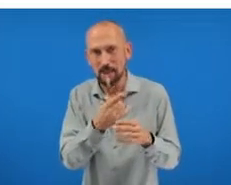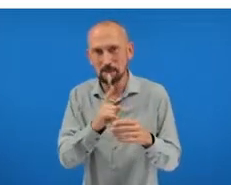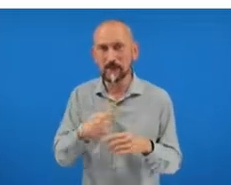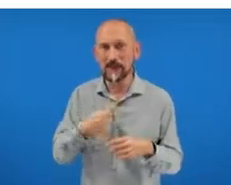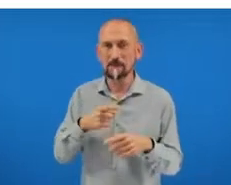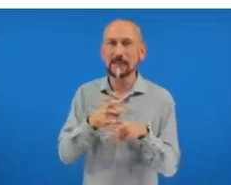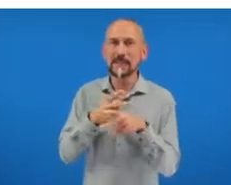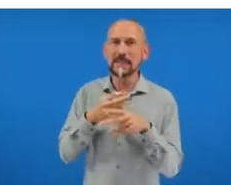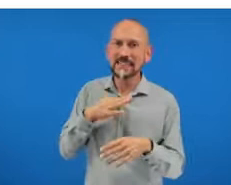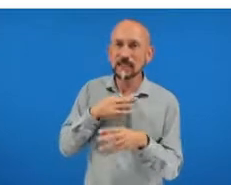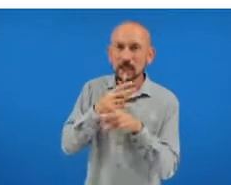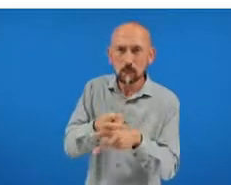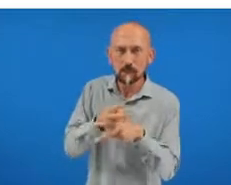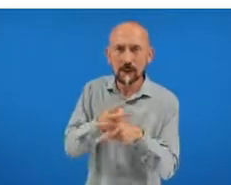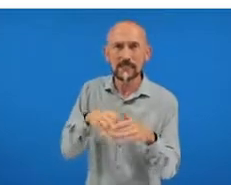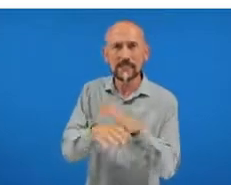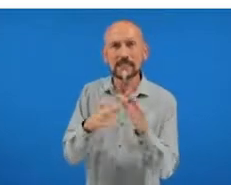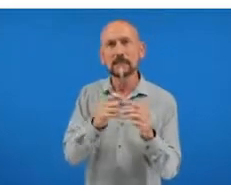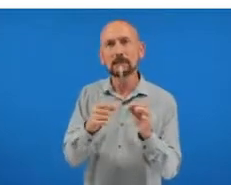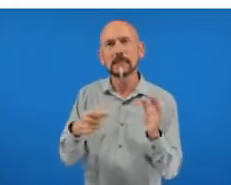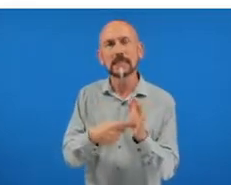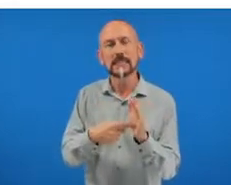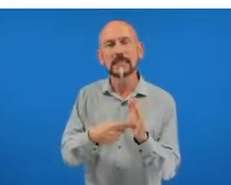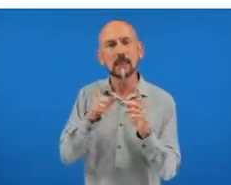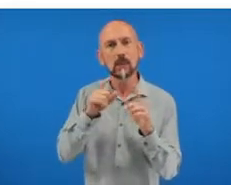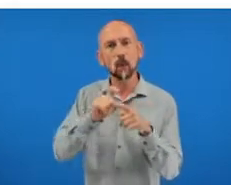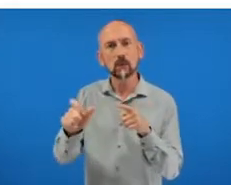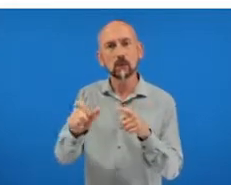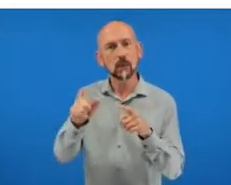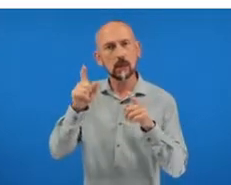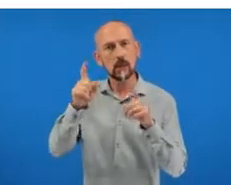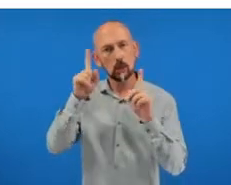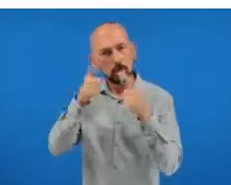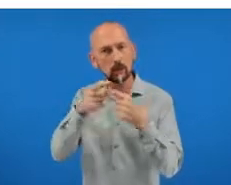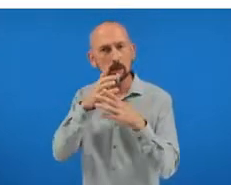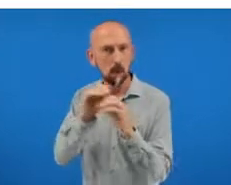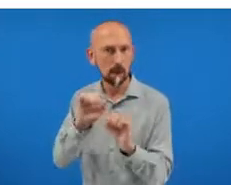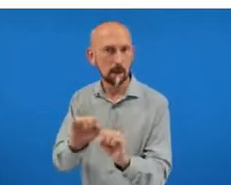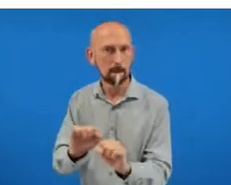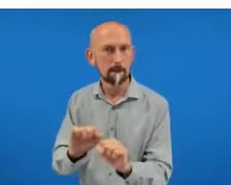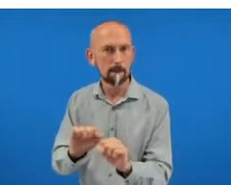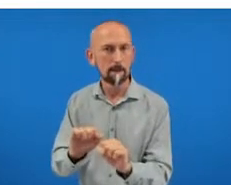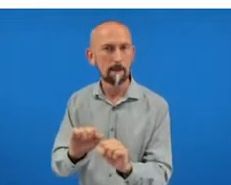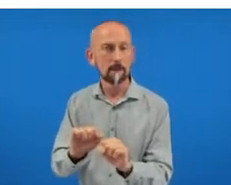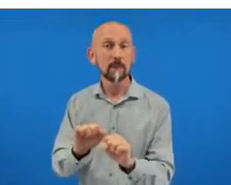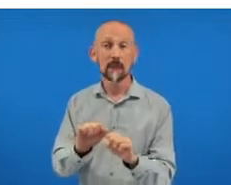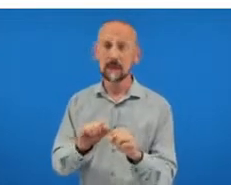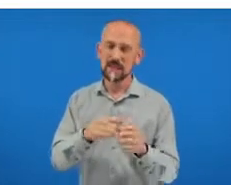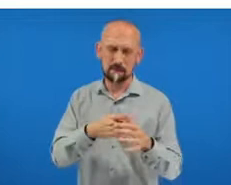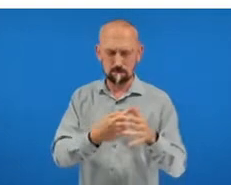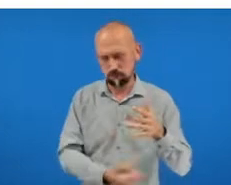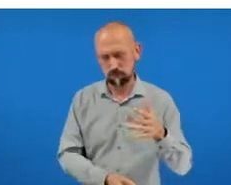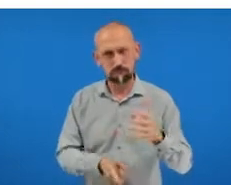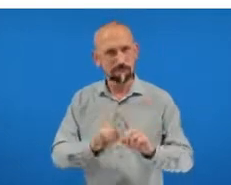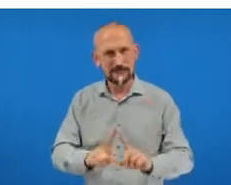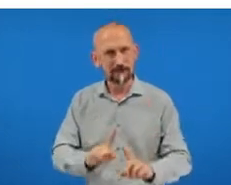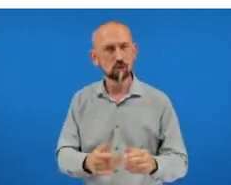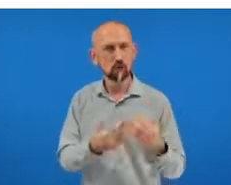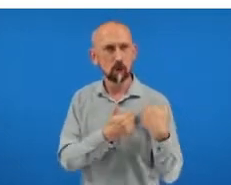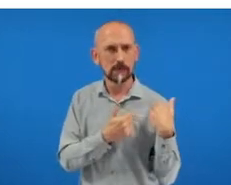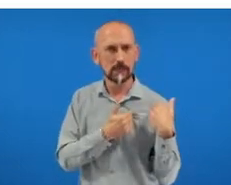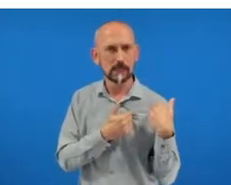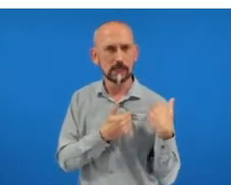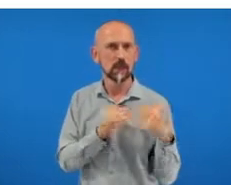on the CBT course at the University of Birmingham, as well as different other responsibilities that I hold outside of my NHS